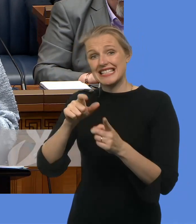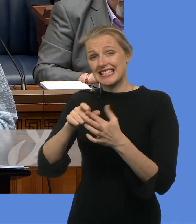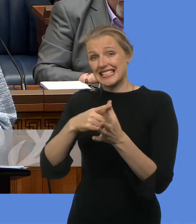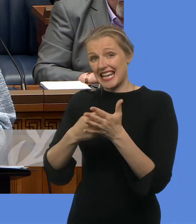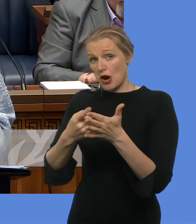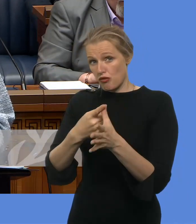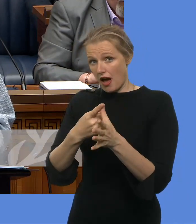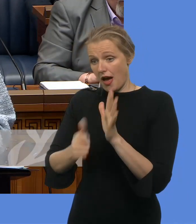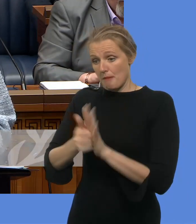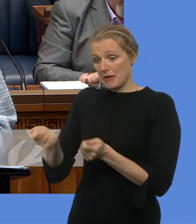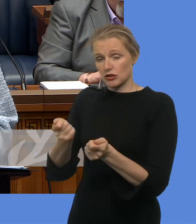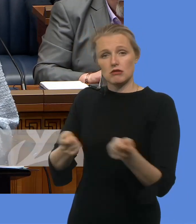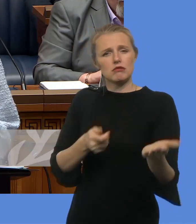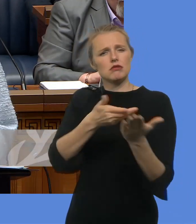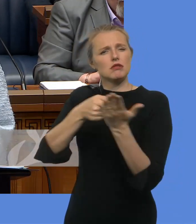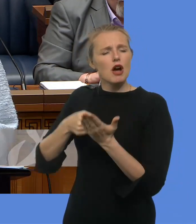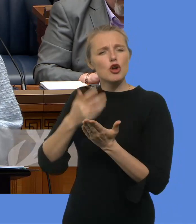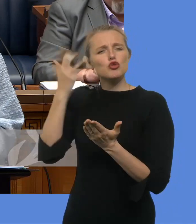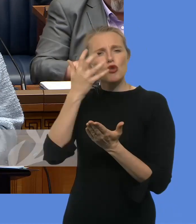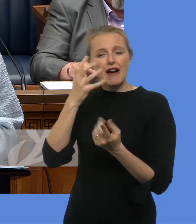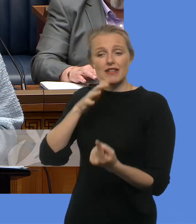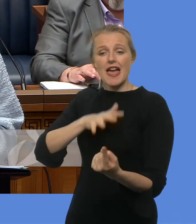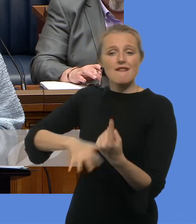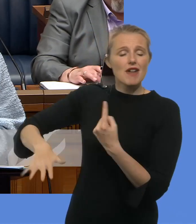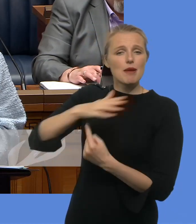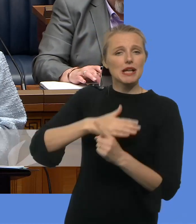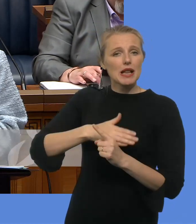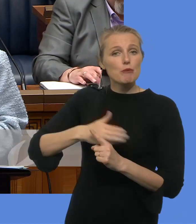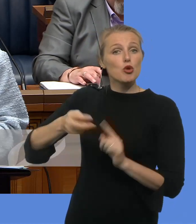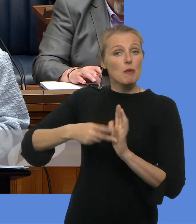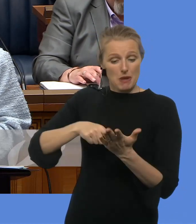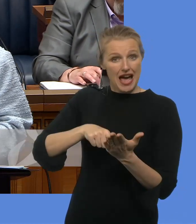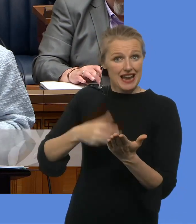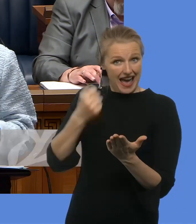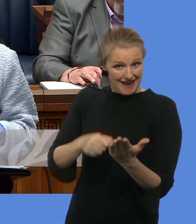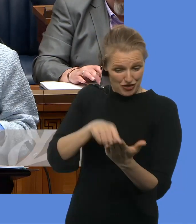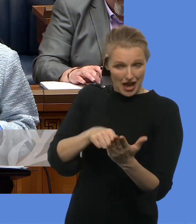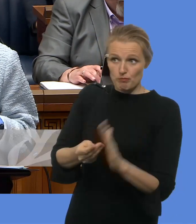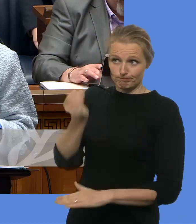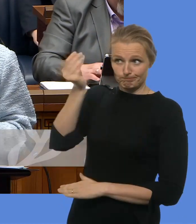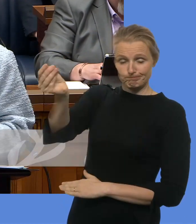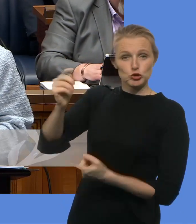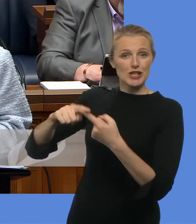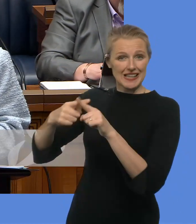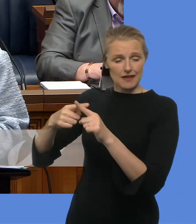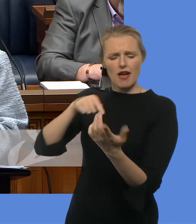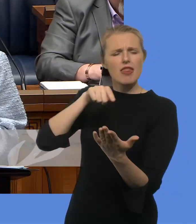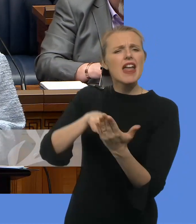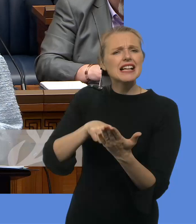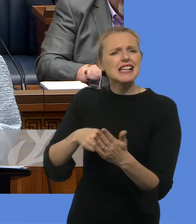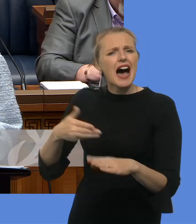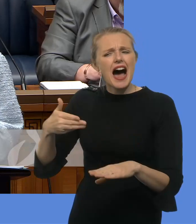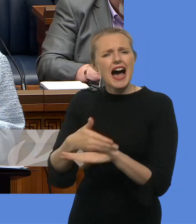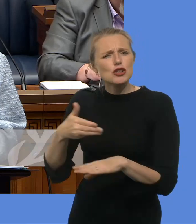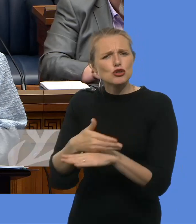has brought the draft Environmental Improvement Plan to the Executive for consideration, and it sets out actions relevant to